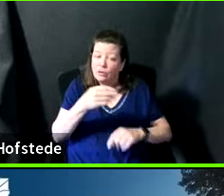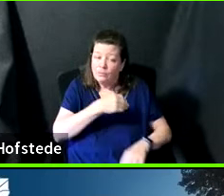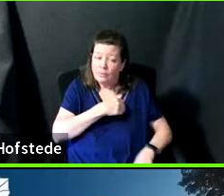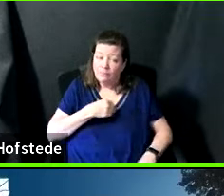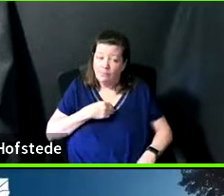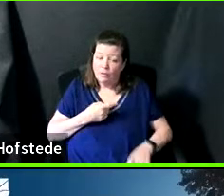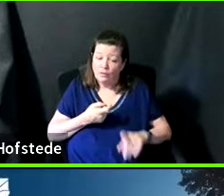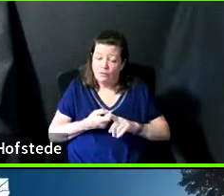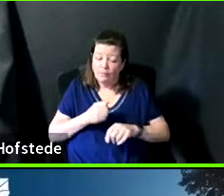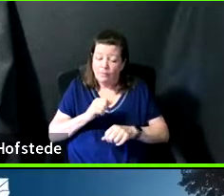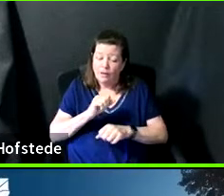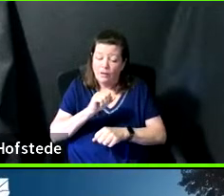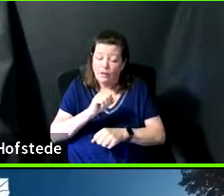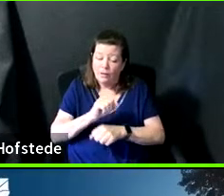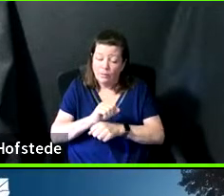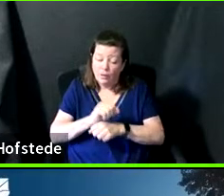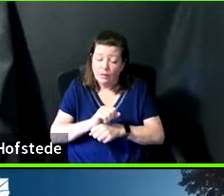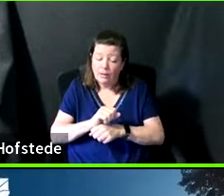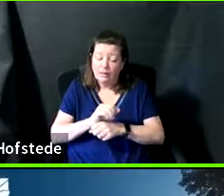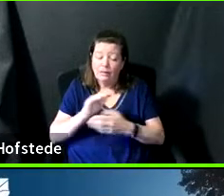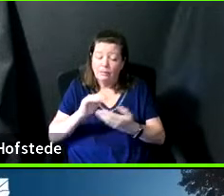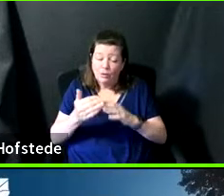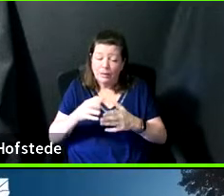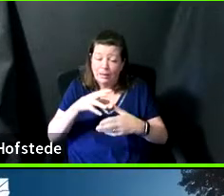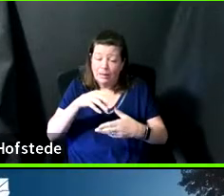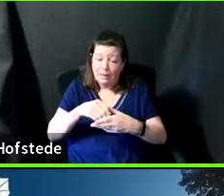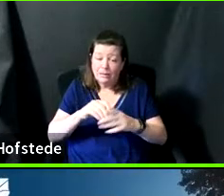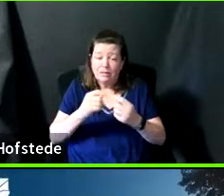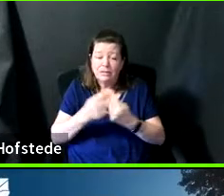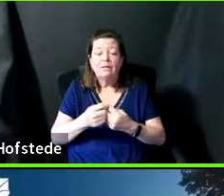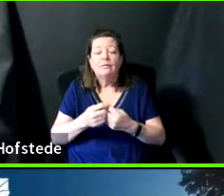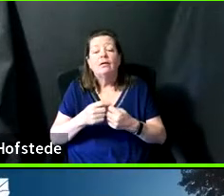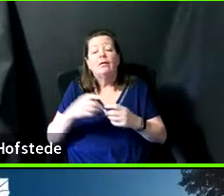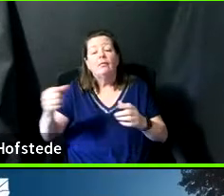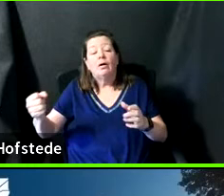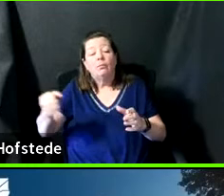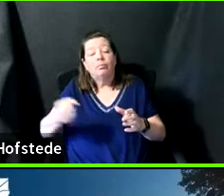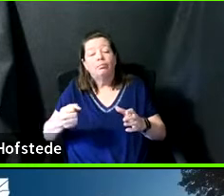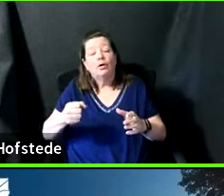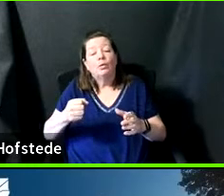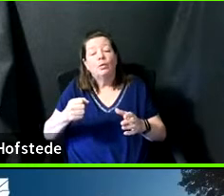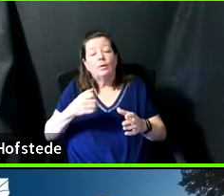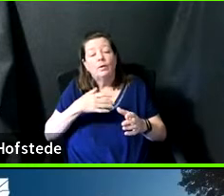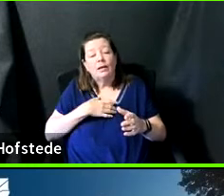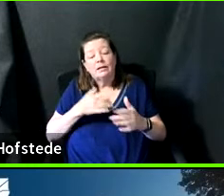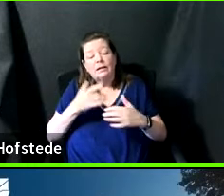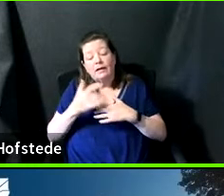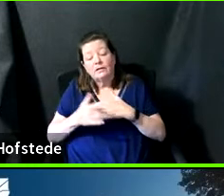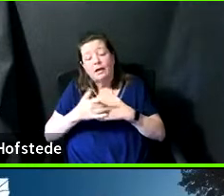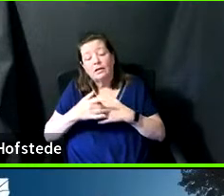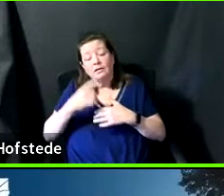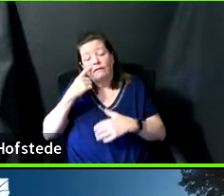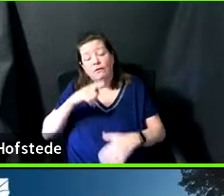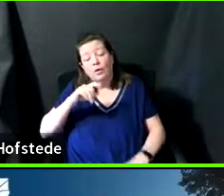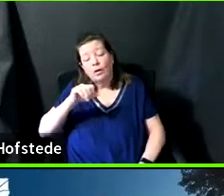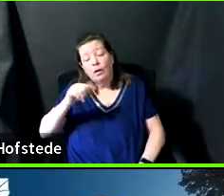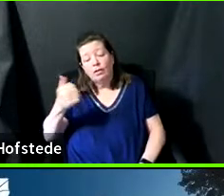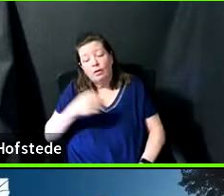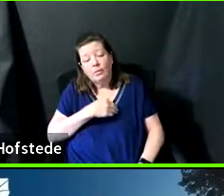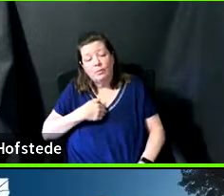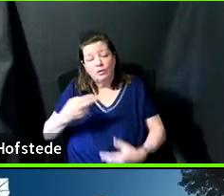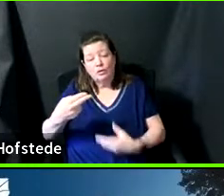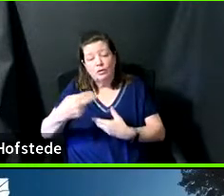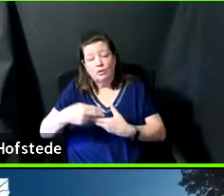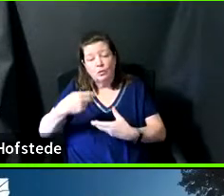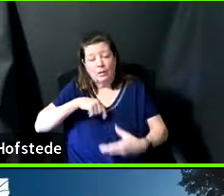then we're still making the planning around slots for other members to join us. But I imagine, could